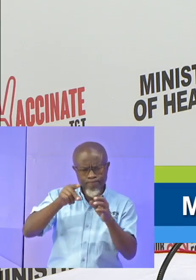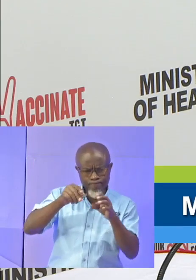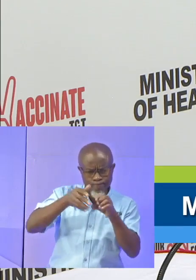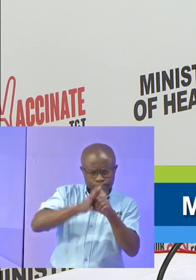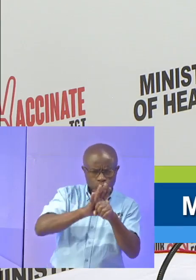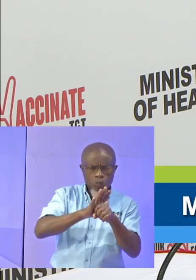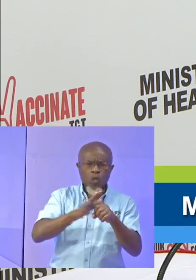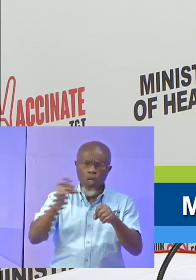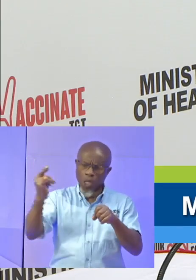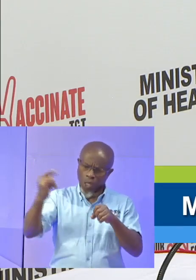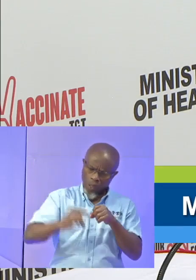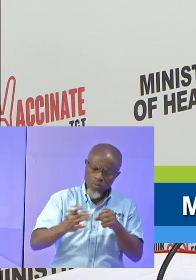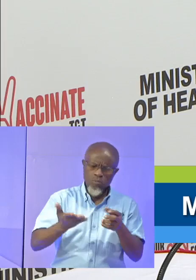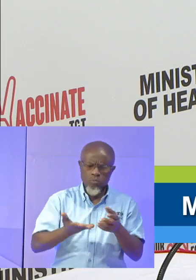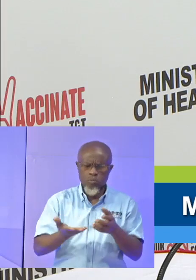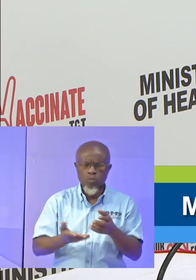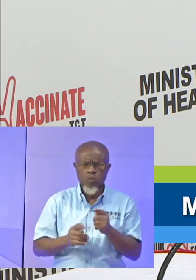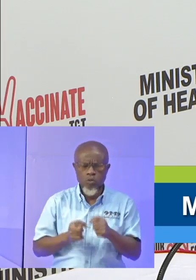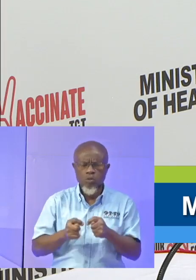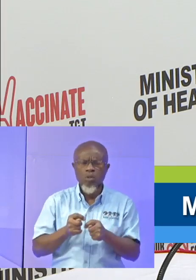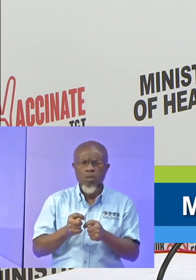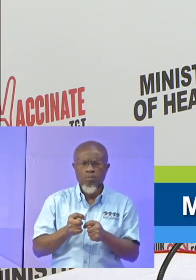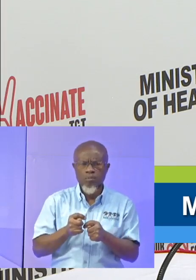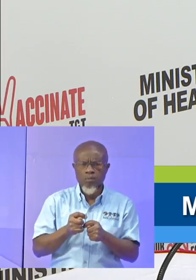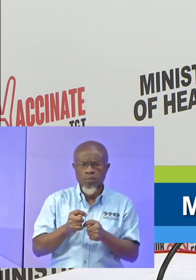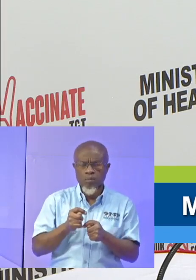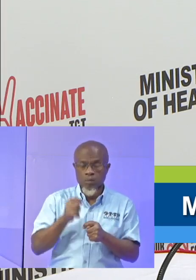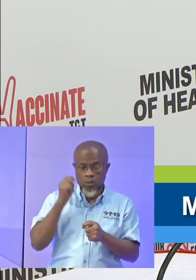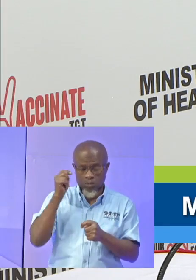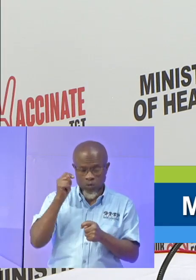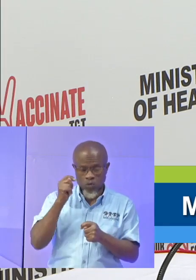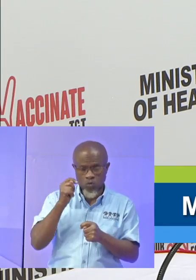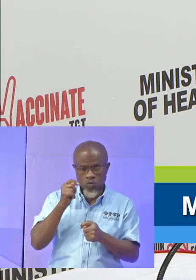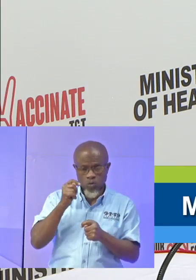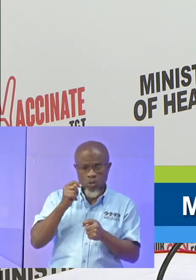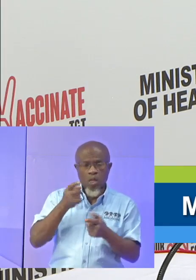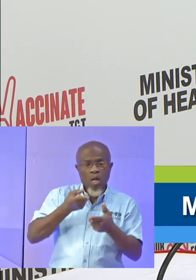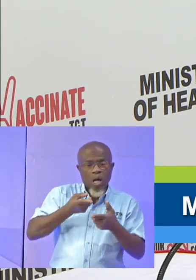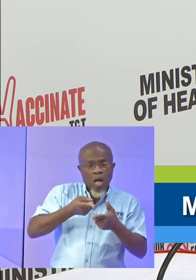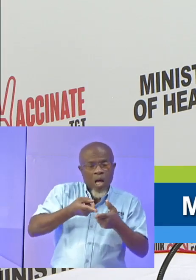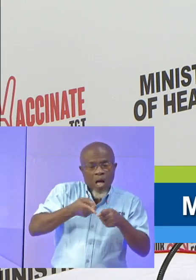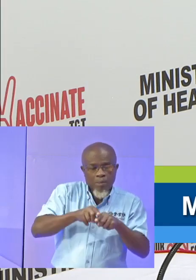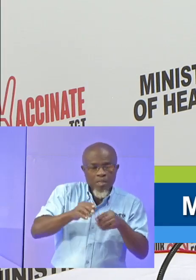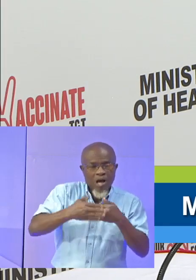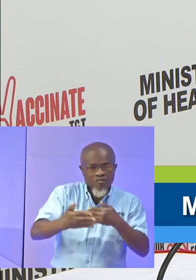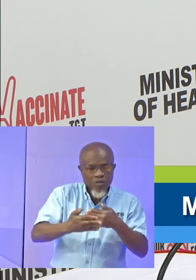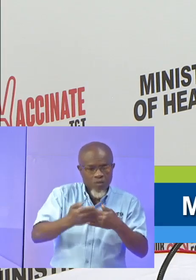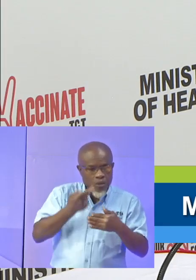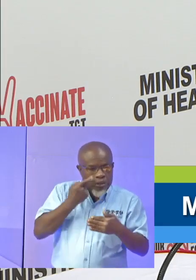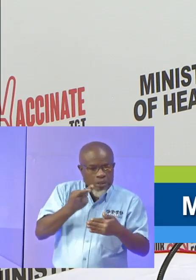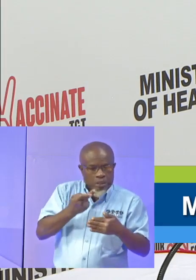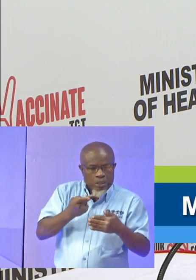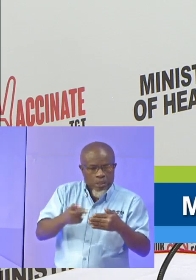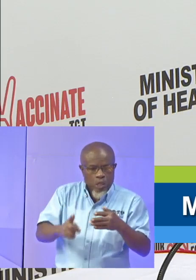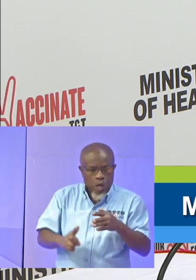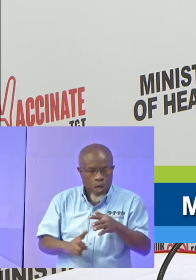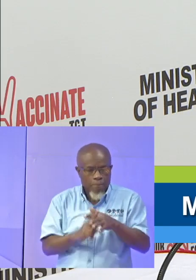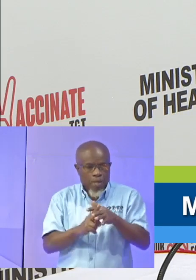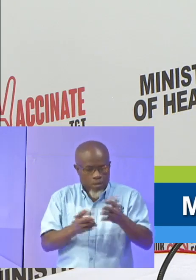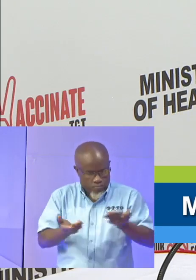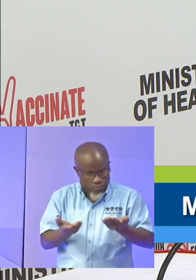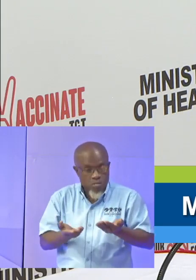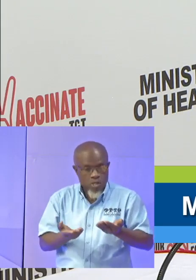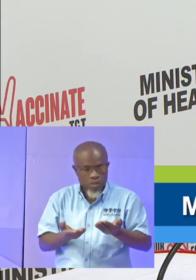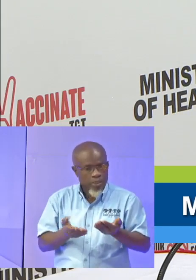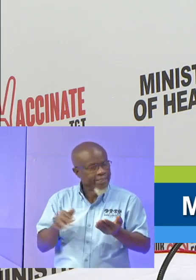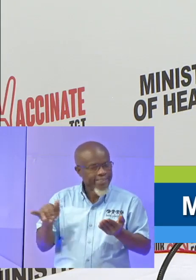that will see breakthrough infections. I think the proportion will be quite different from Delta. We haven't been tracking